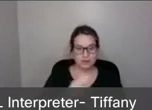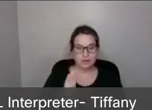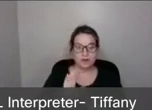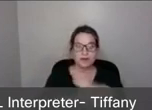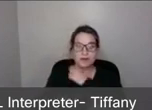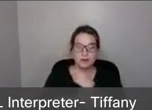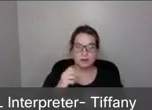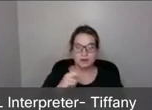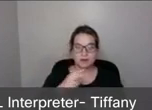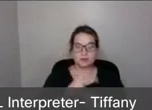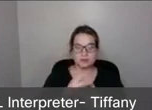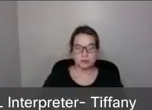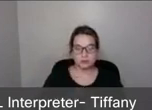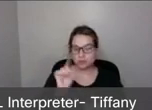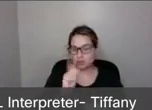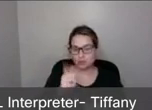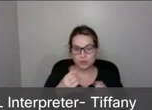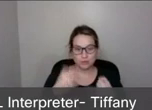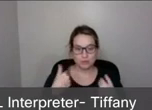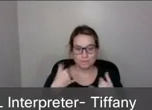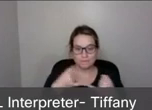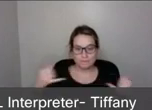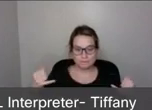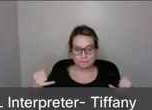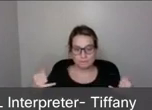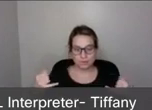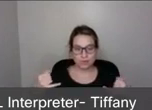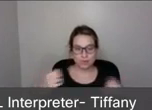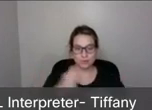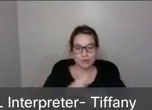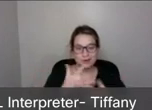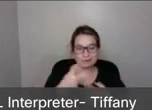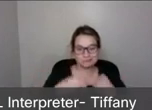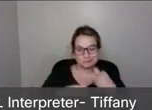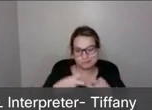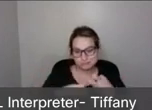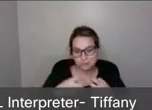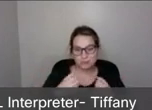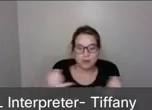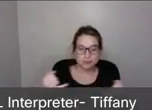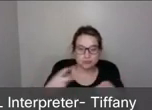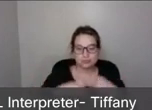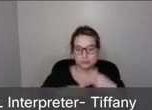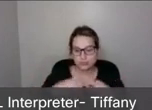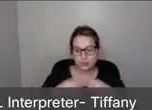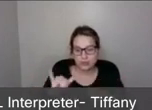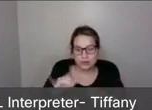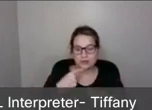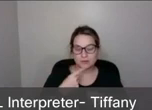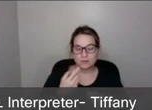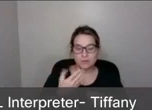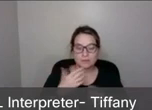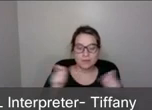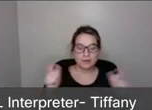past two. Wherever you draw a line, you're going to cause contention. You're going to cause boundaries. I think that's one of the great things that we have